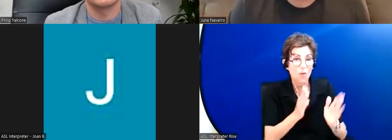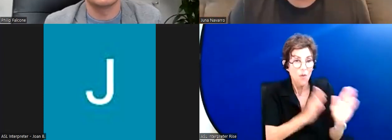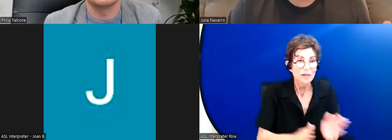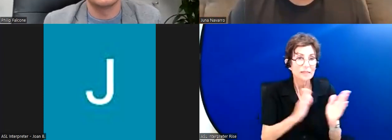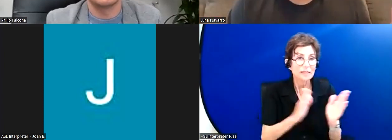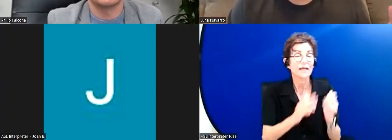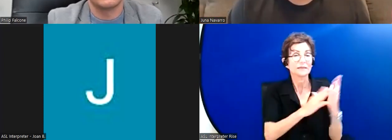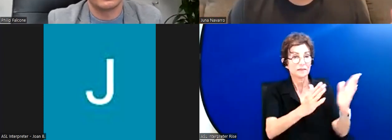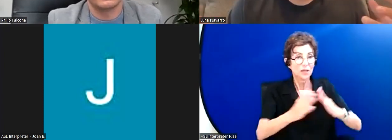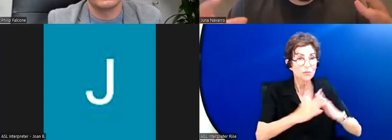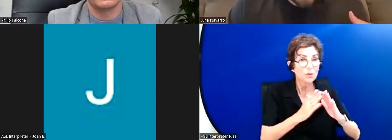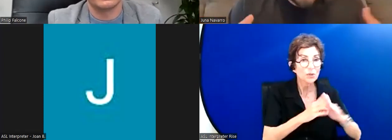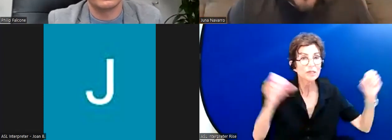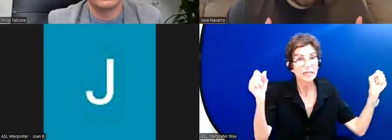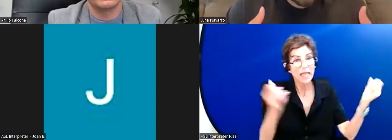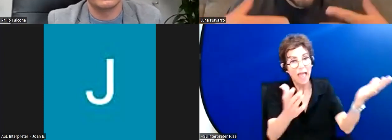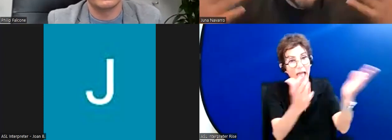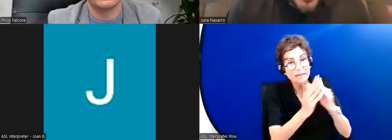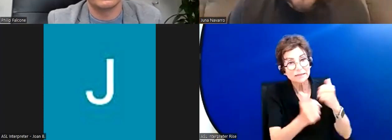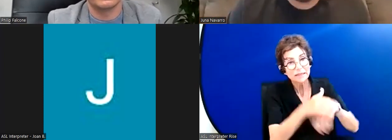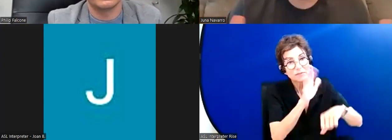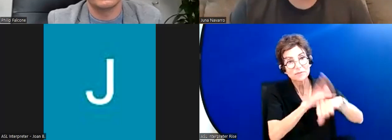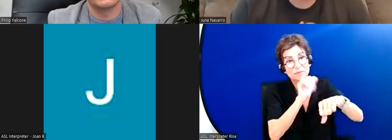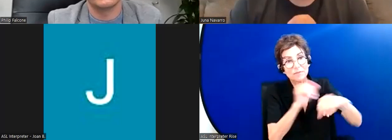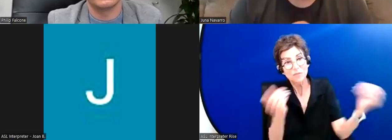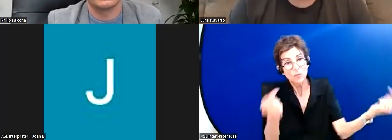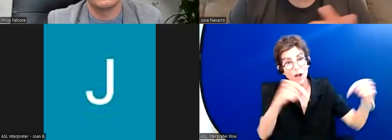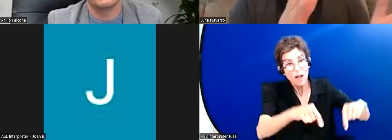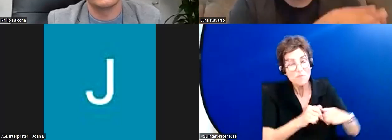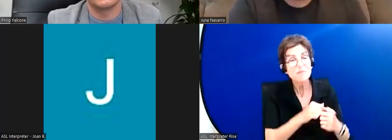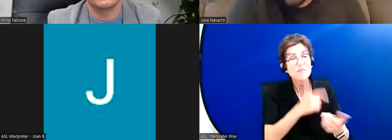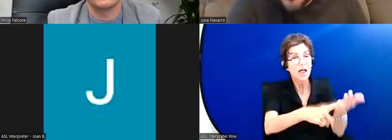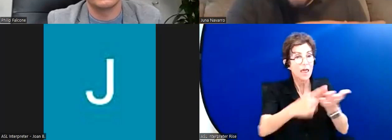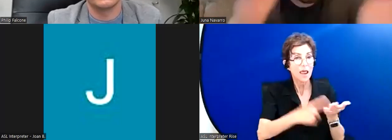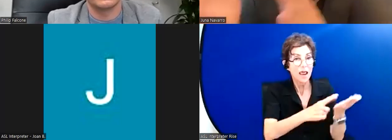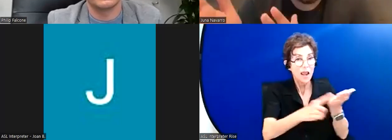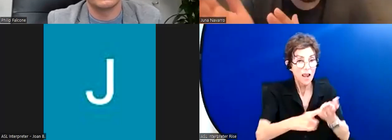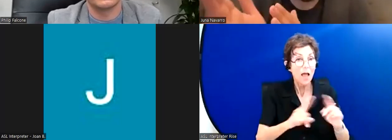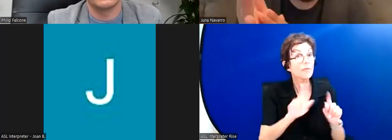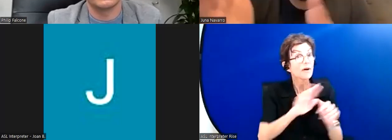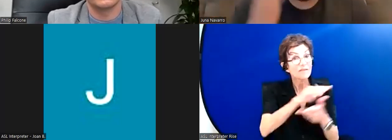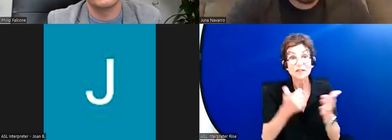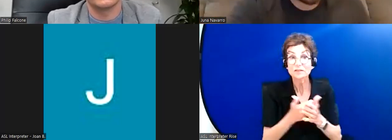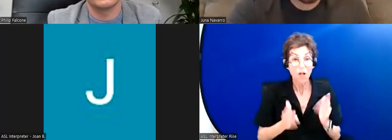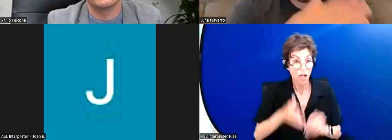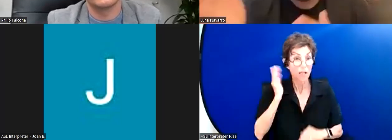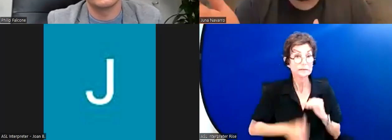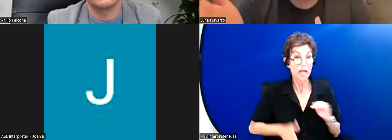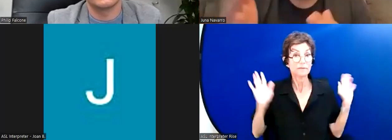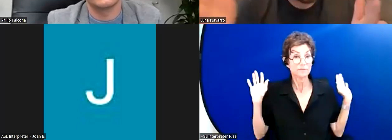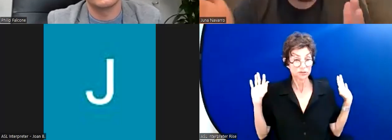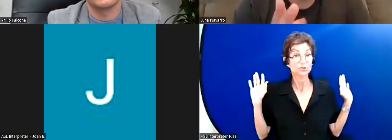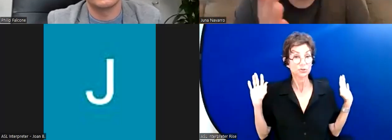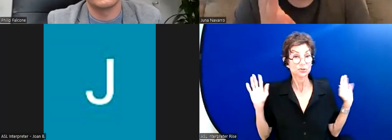into the community and to develop a mural advisory task force. But if all that legwork is done for you, cool. The organization already did